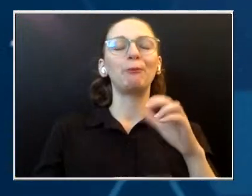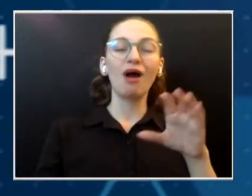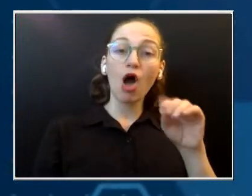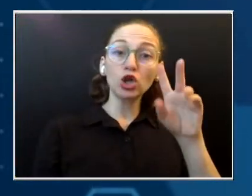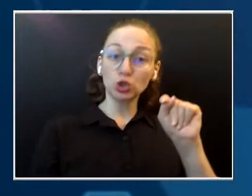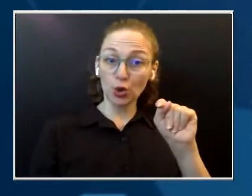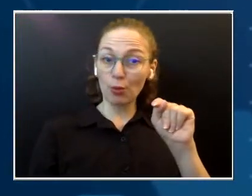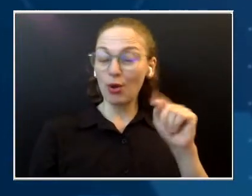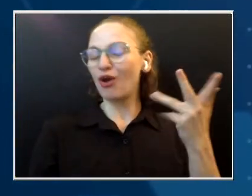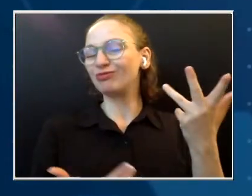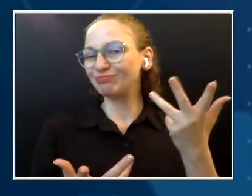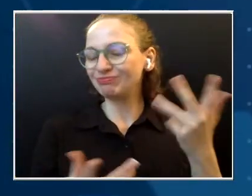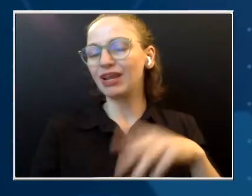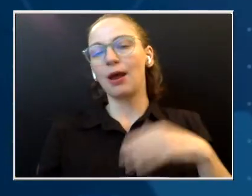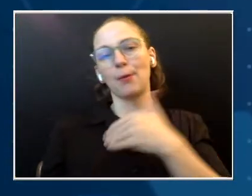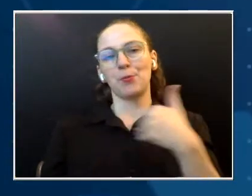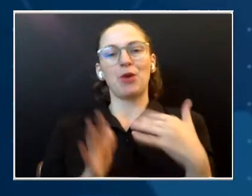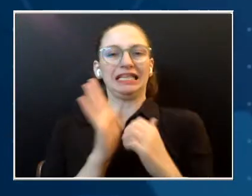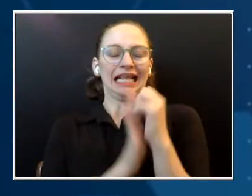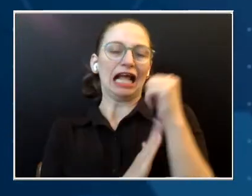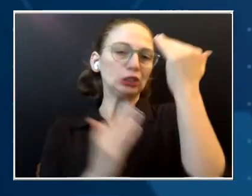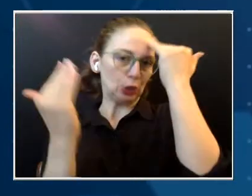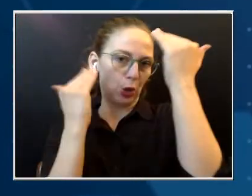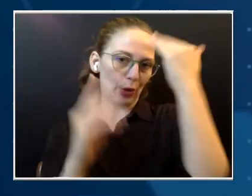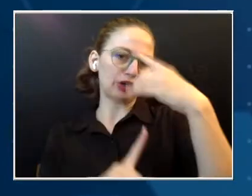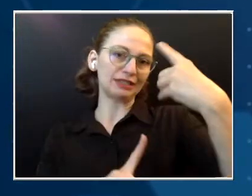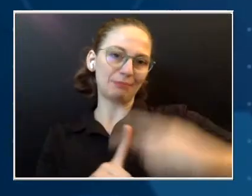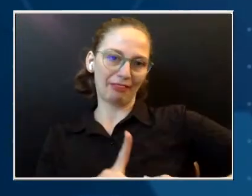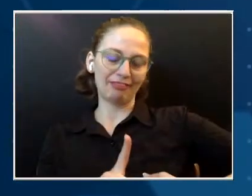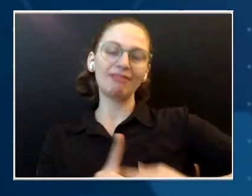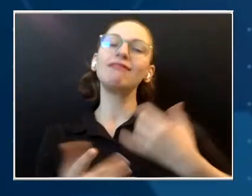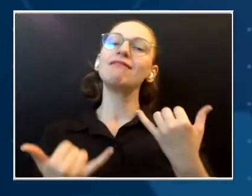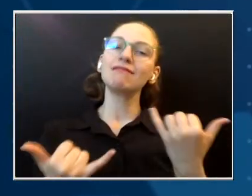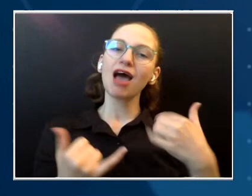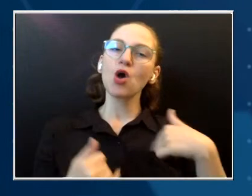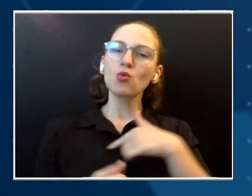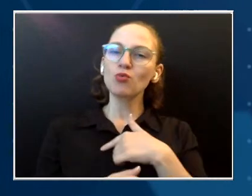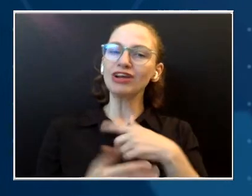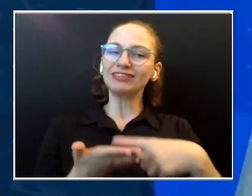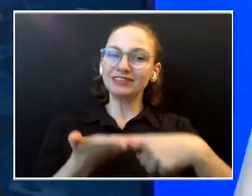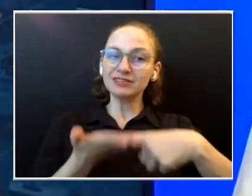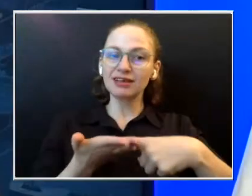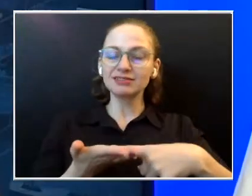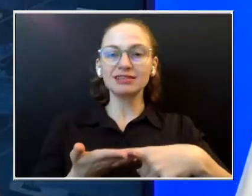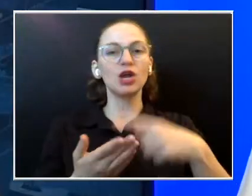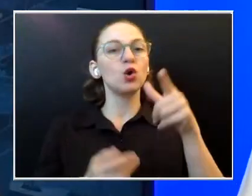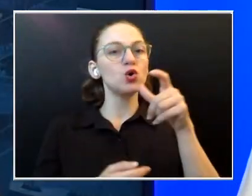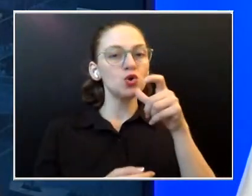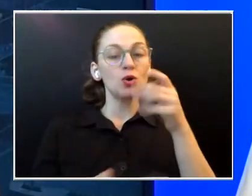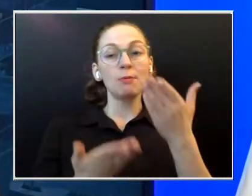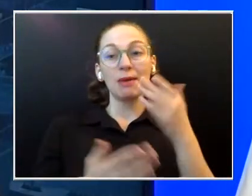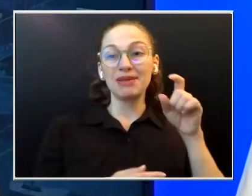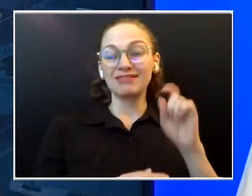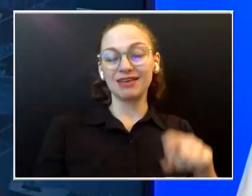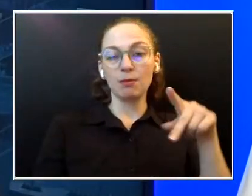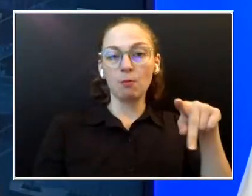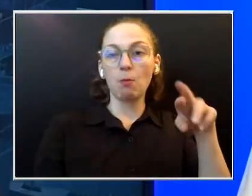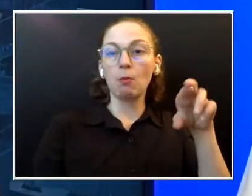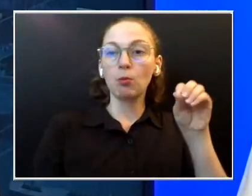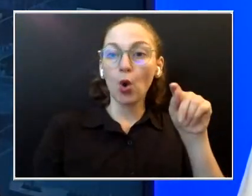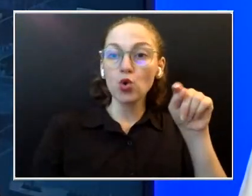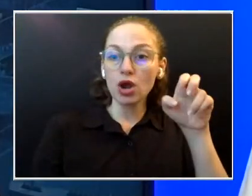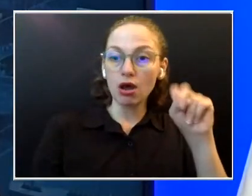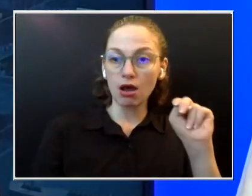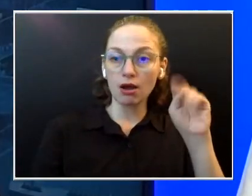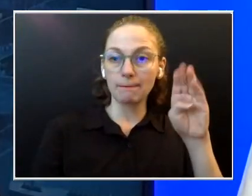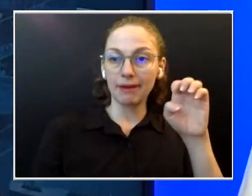today we're asking which breast cancer patients might need proton beam therapy. Now, we've talked a lot about proton beam therapy on this show because